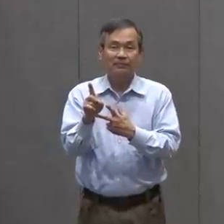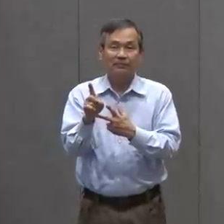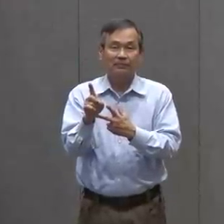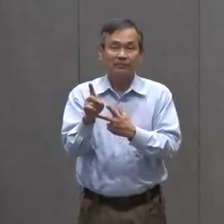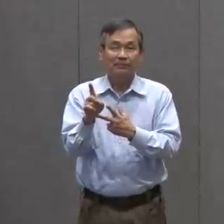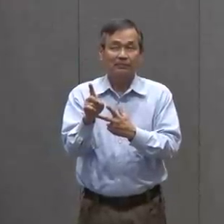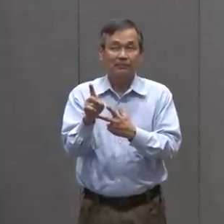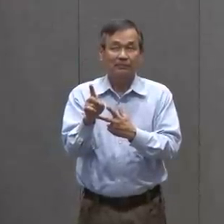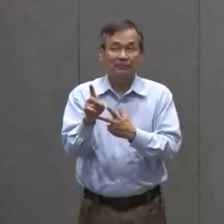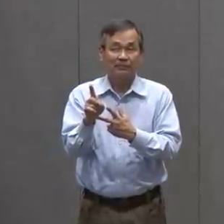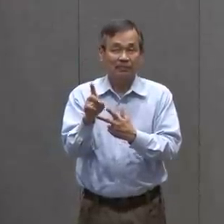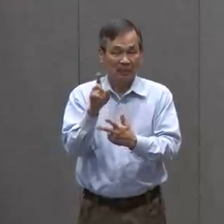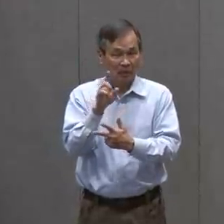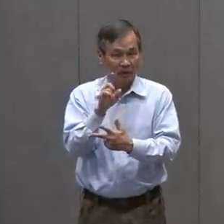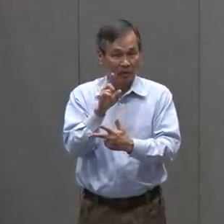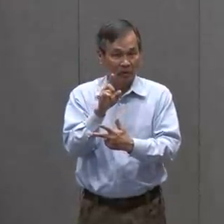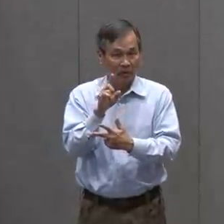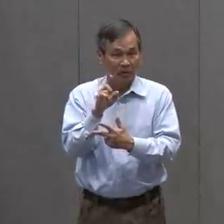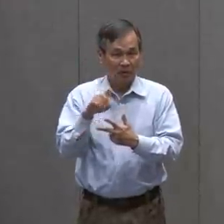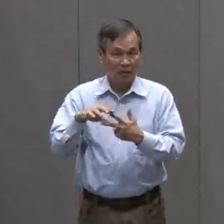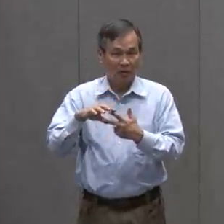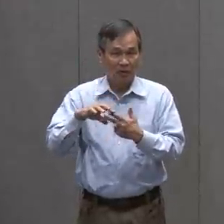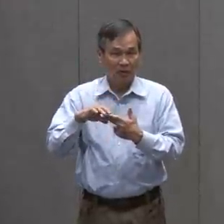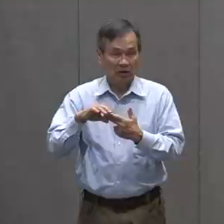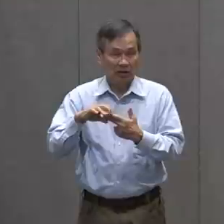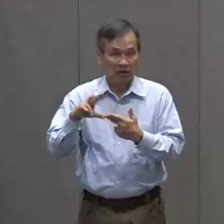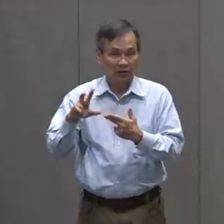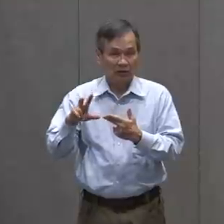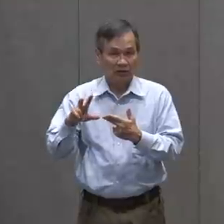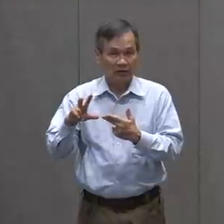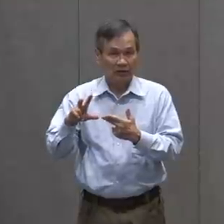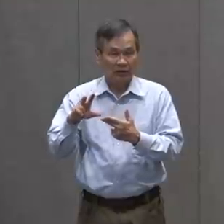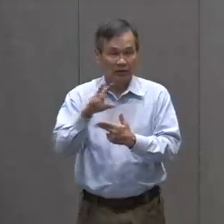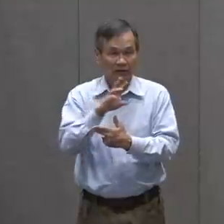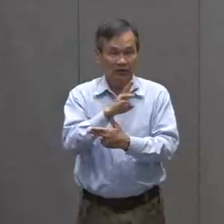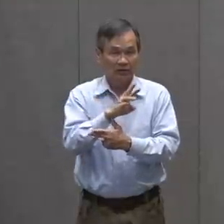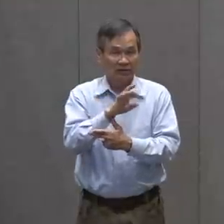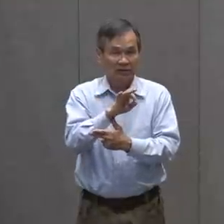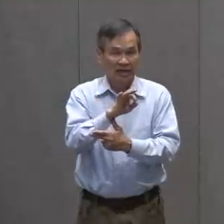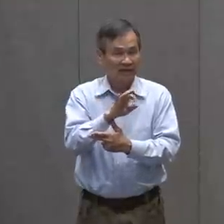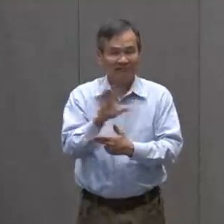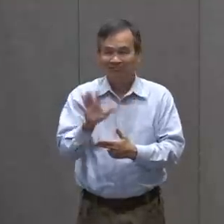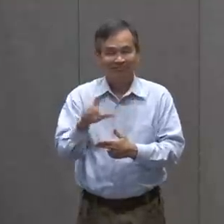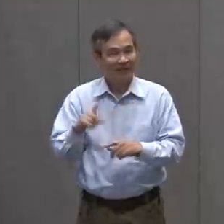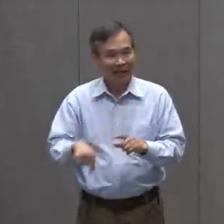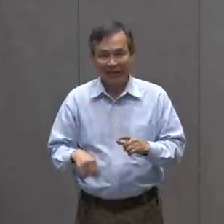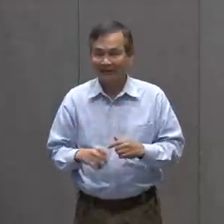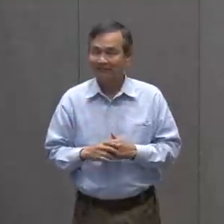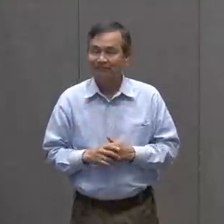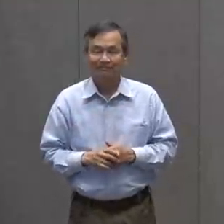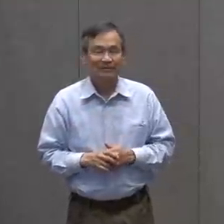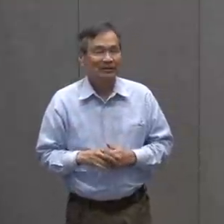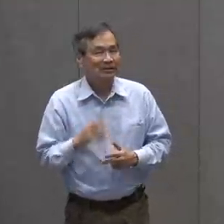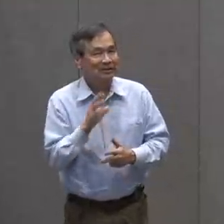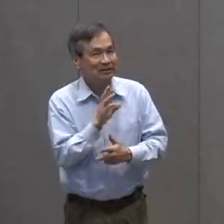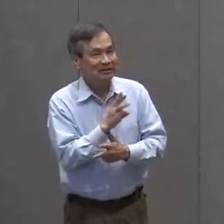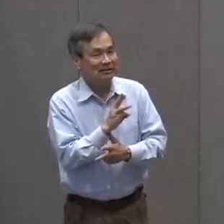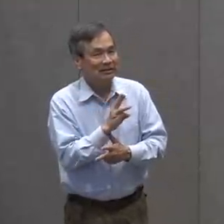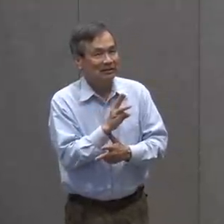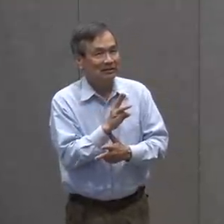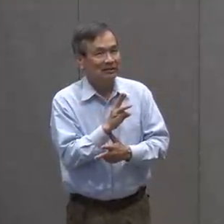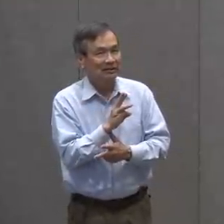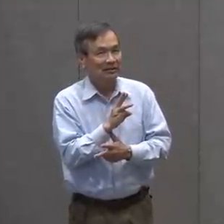So let's see. 1 plus 2 is 3, plus 6 more is 9. Nope, I can't use that. How about 6